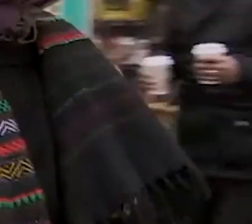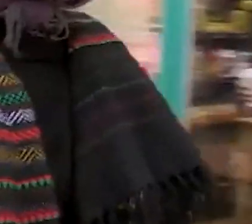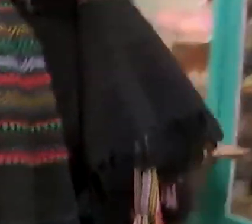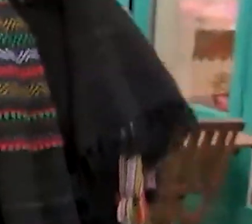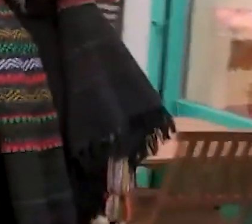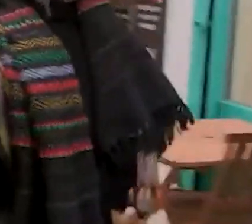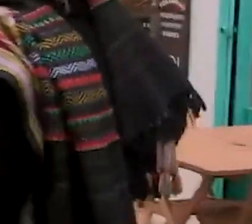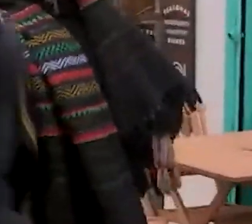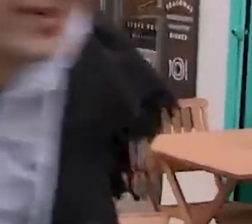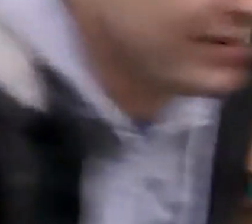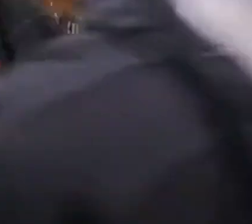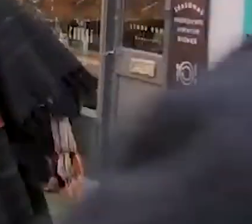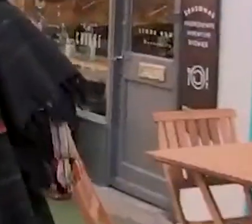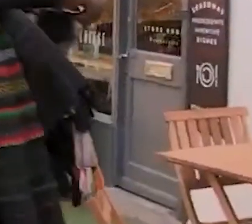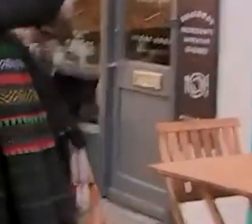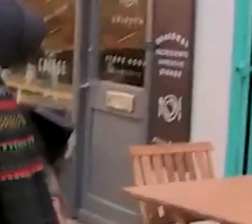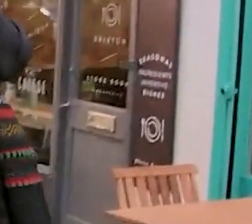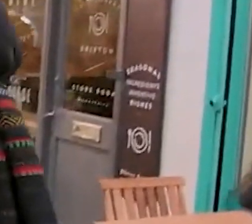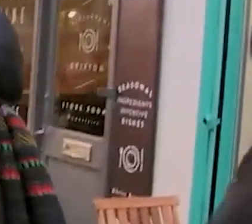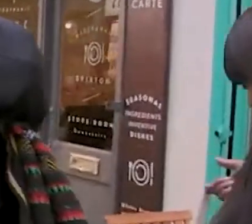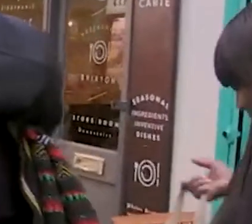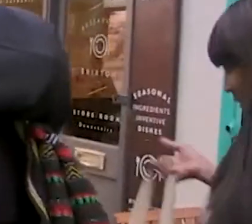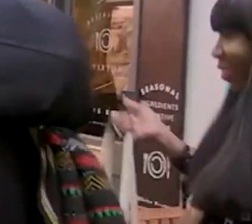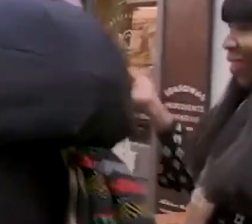man. Oh, that my sister.